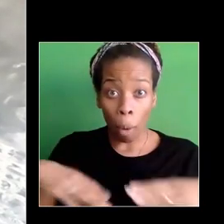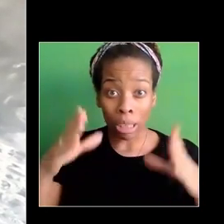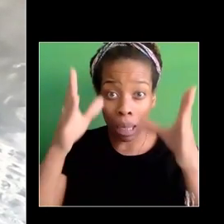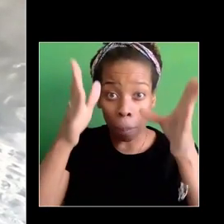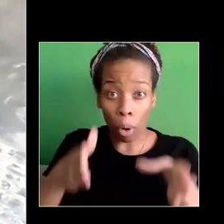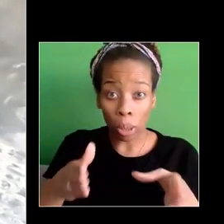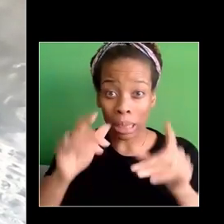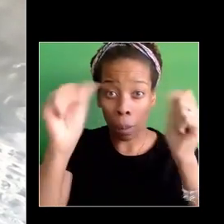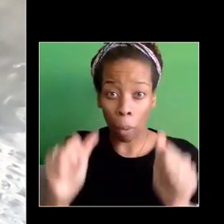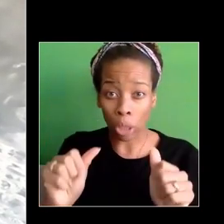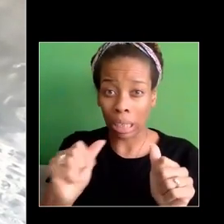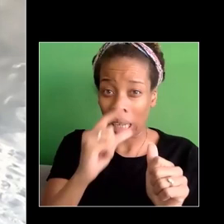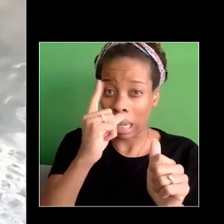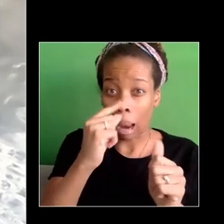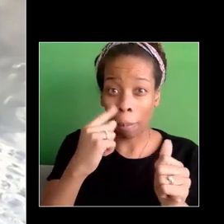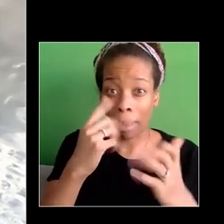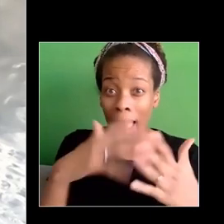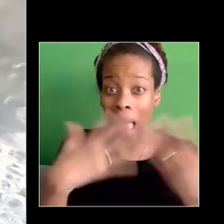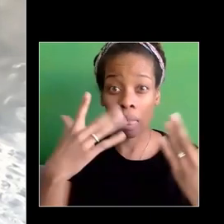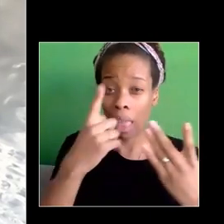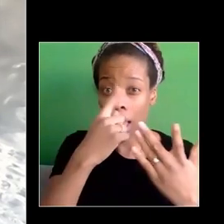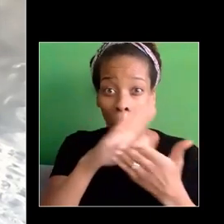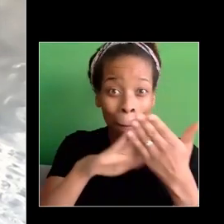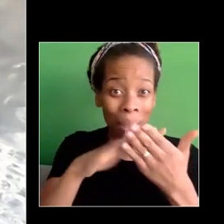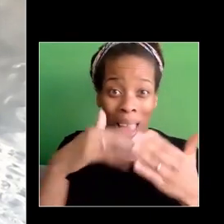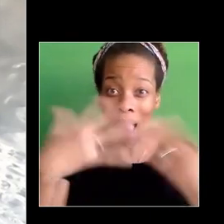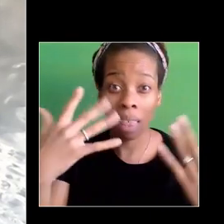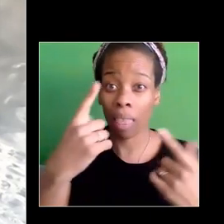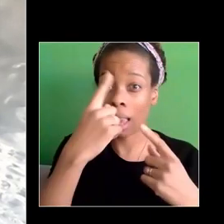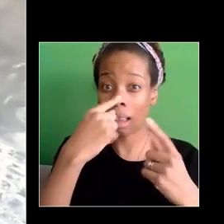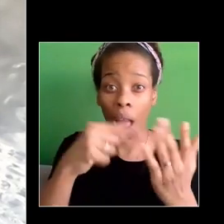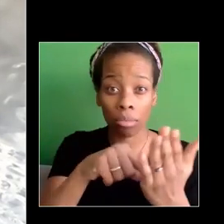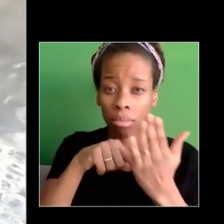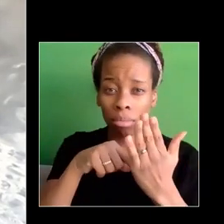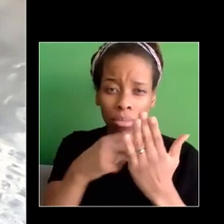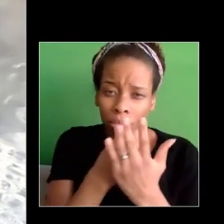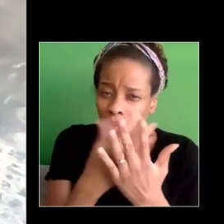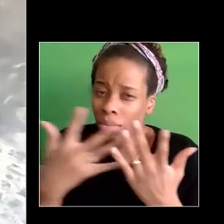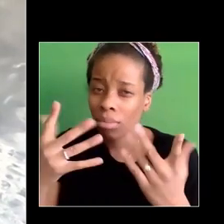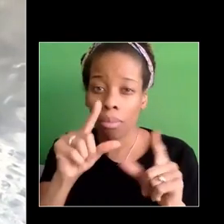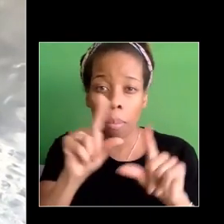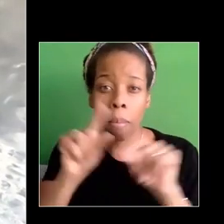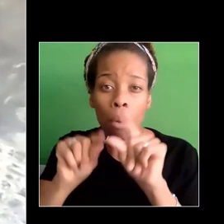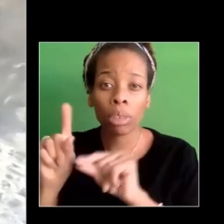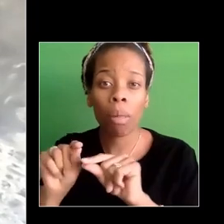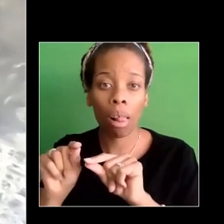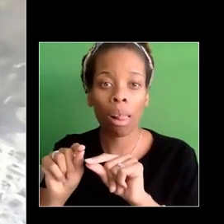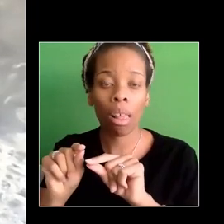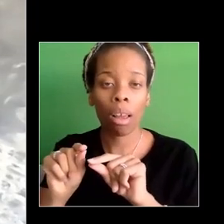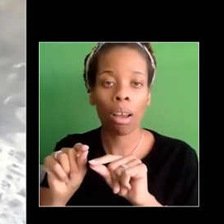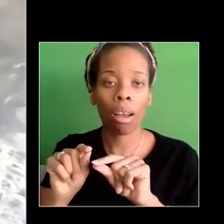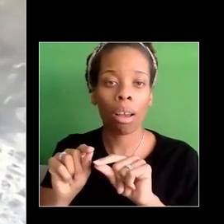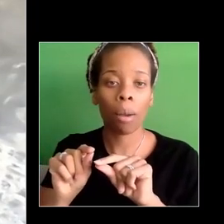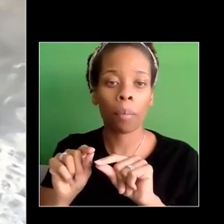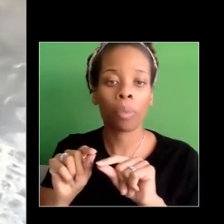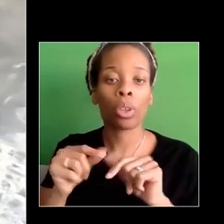could be anything, a figure could mean anything, that there was a kind of infinite possibility. And so in that sense, that